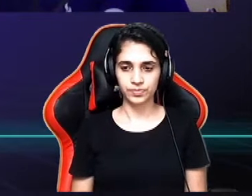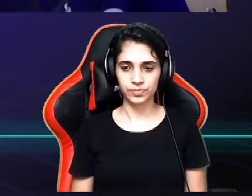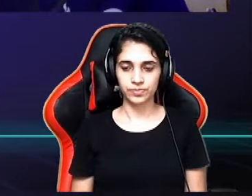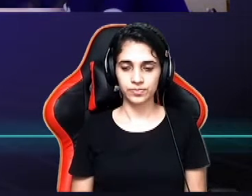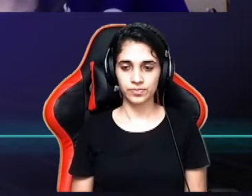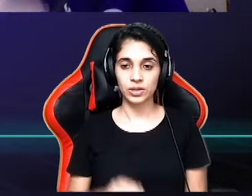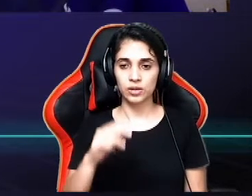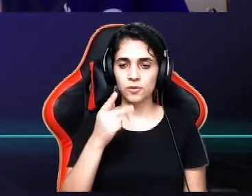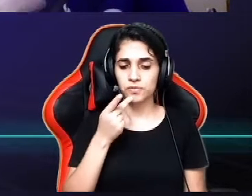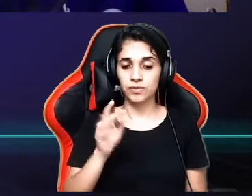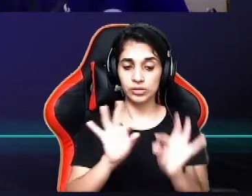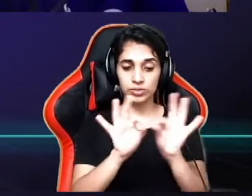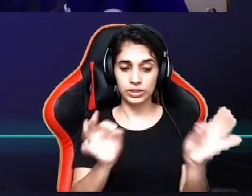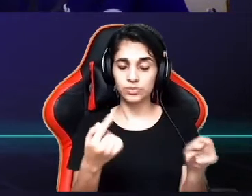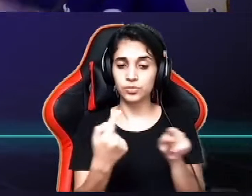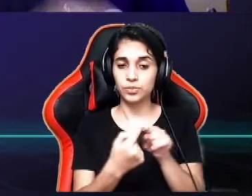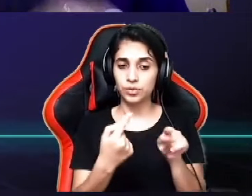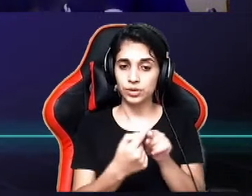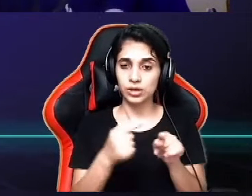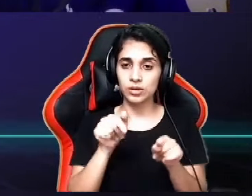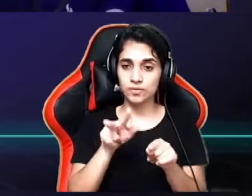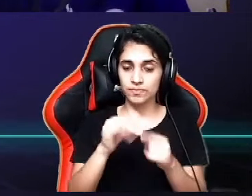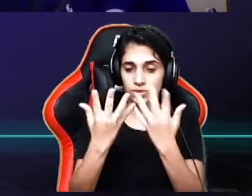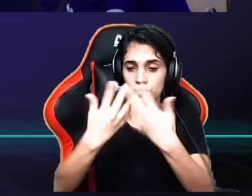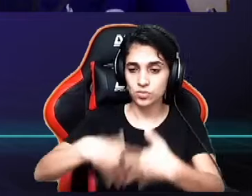strategic. When I say simply,